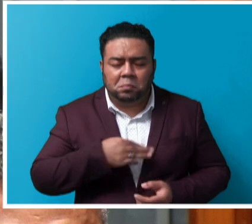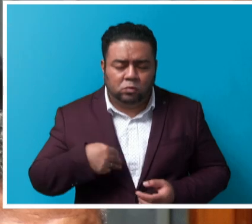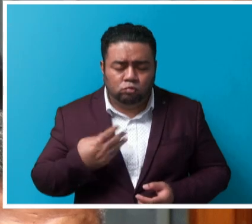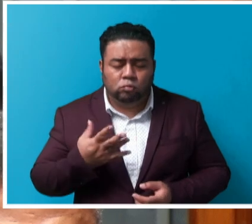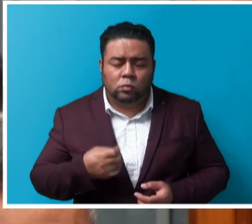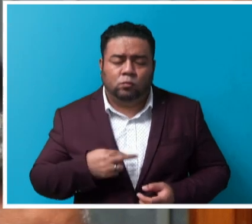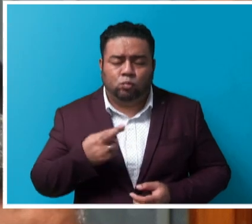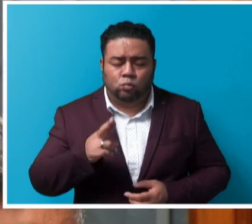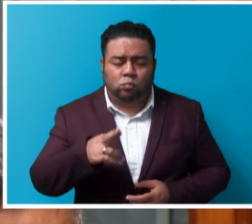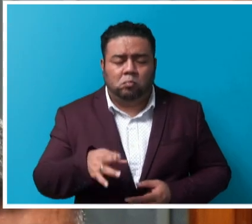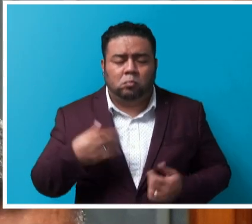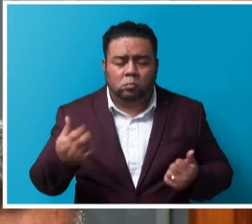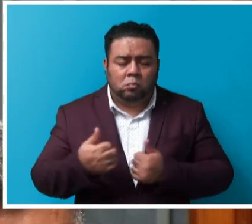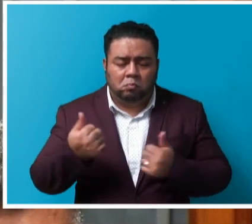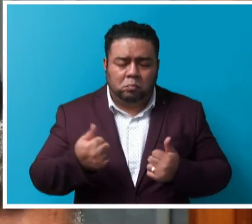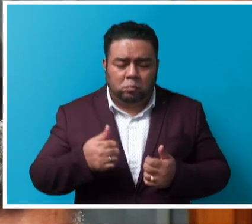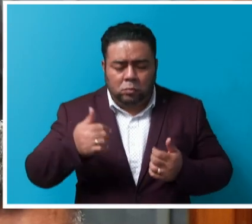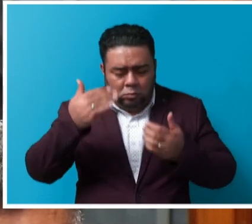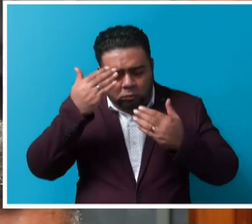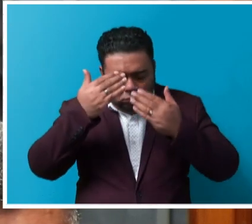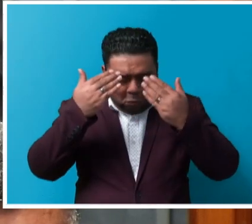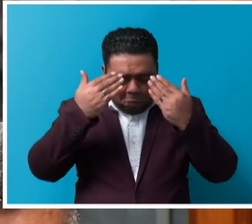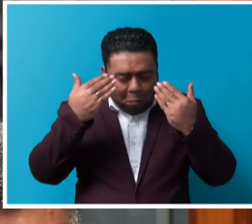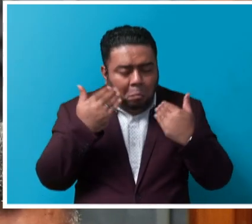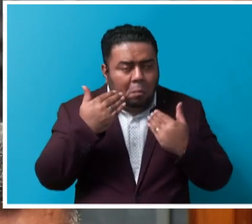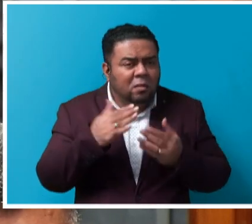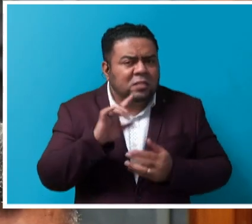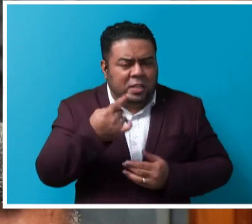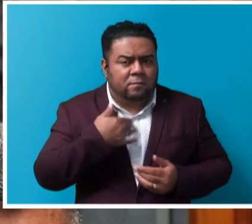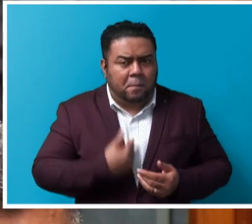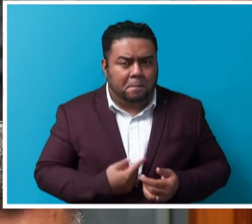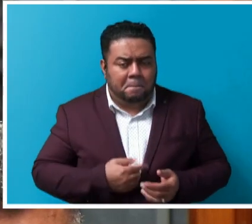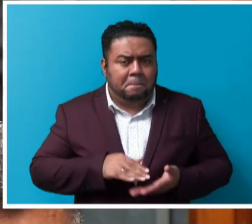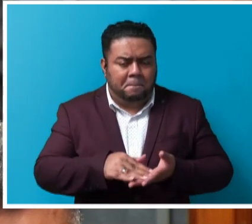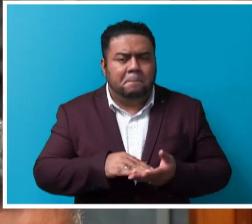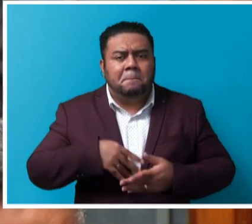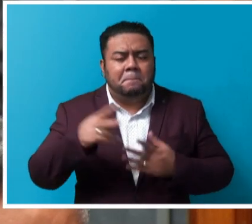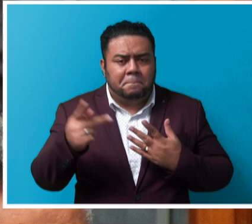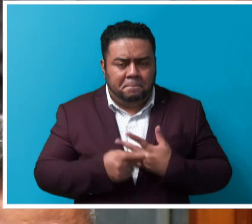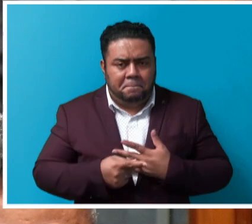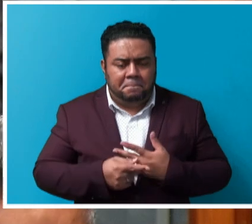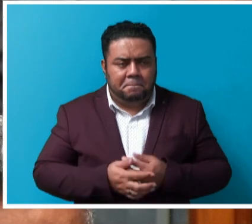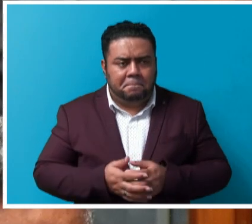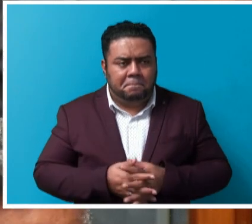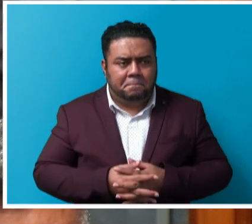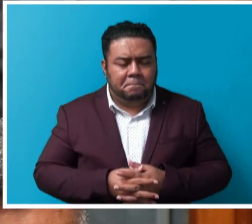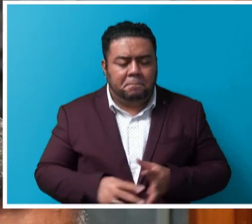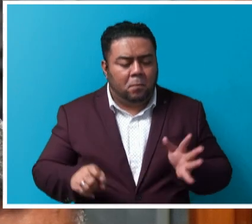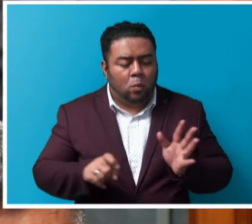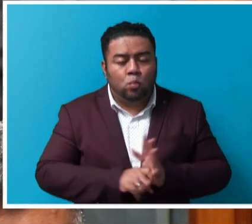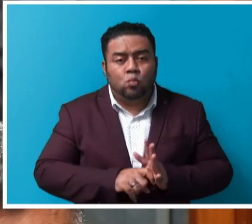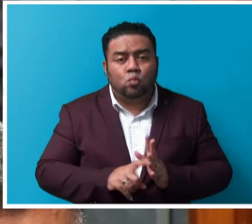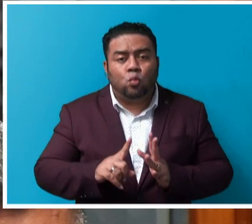Maritime Development and the System Management Self-Help Program and the Rural and Outer Island Development Program, the ROI,